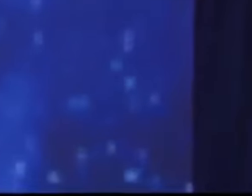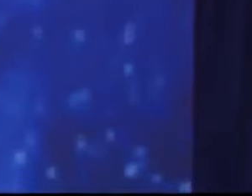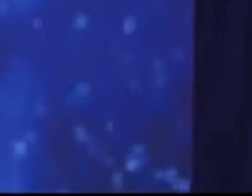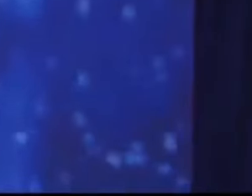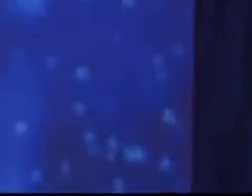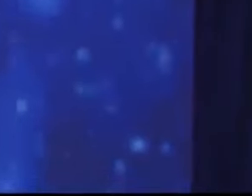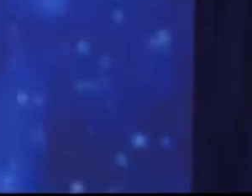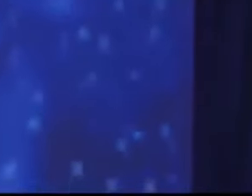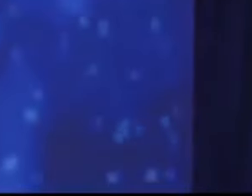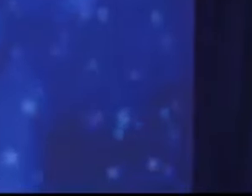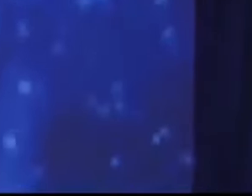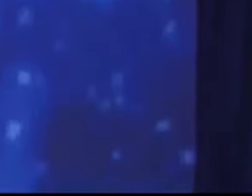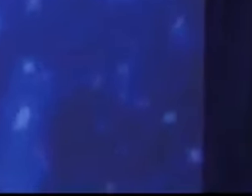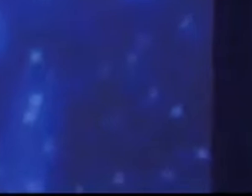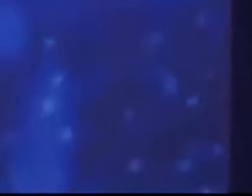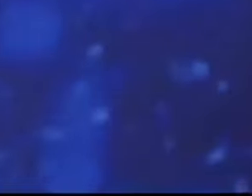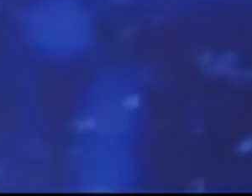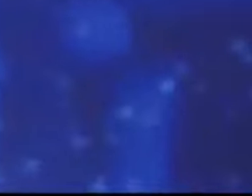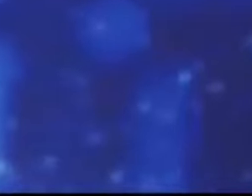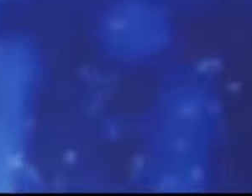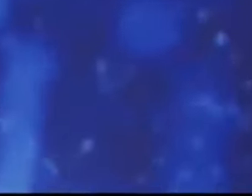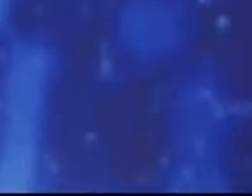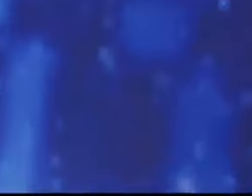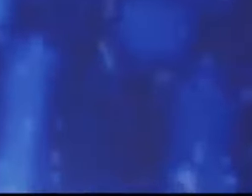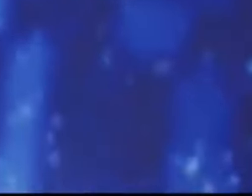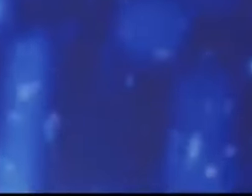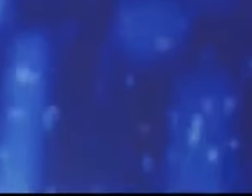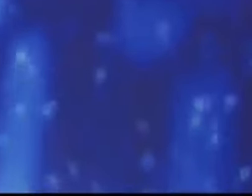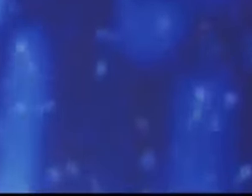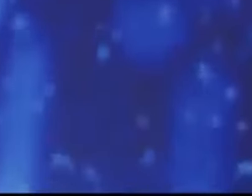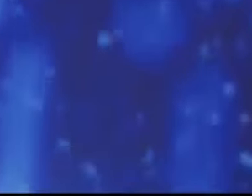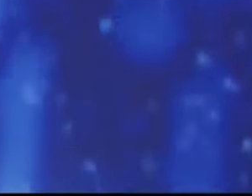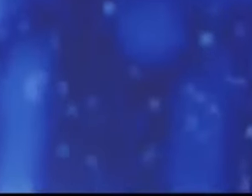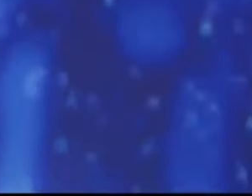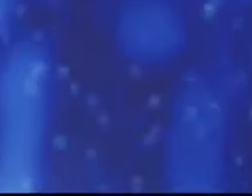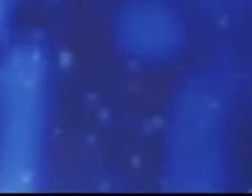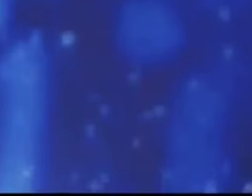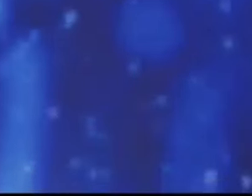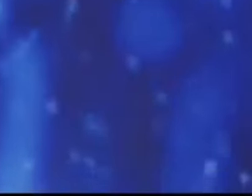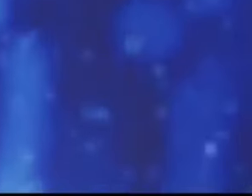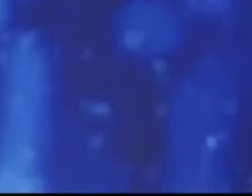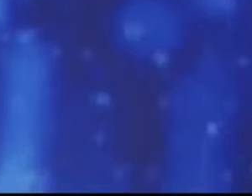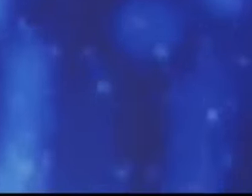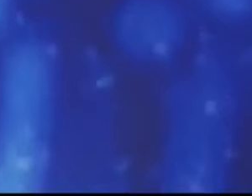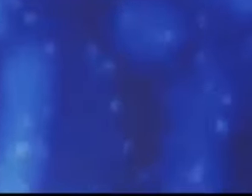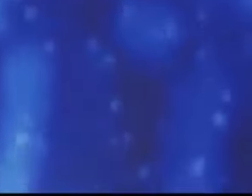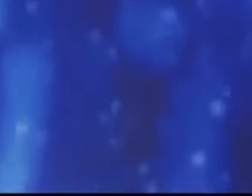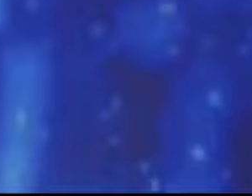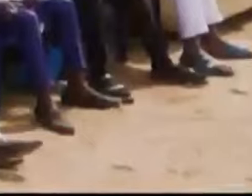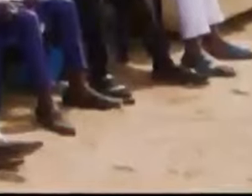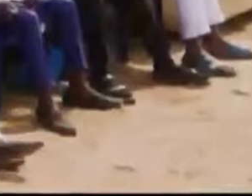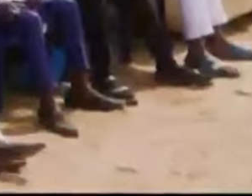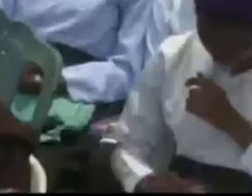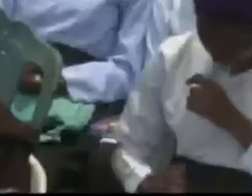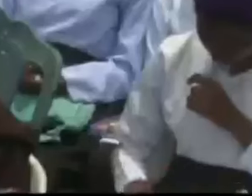challenge our God. They said, Nebuchadnezzar, we are not careful to answer thee in this matter. Look